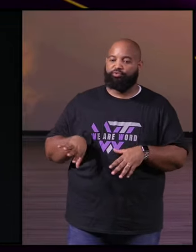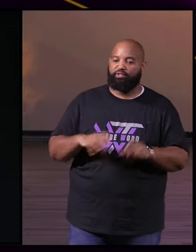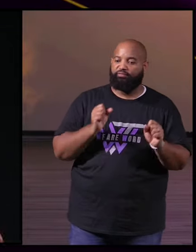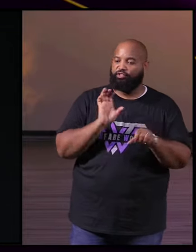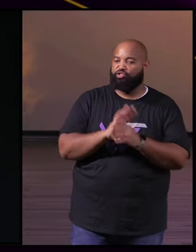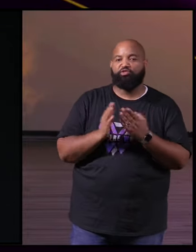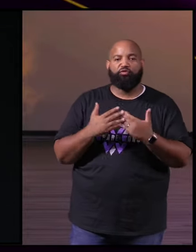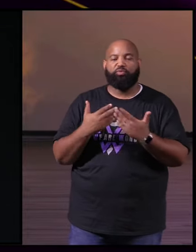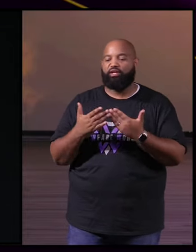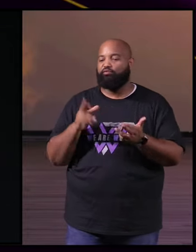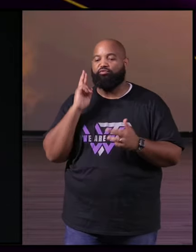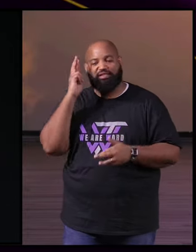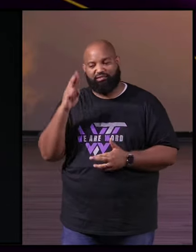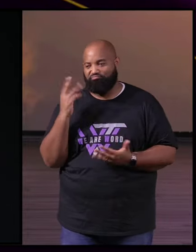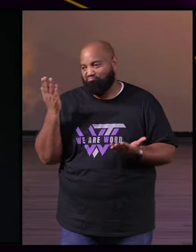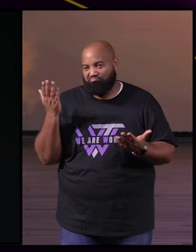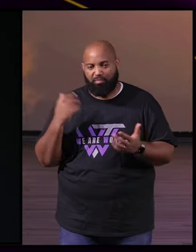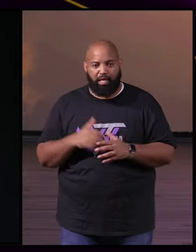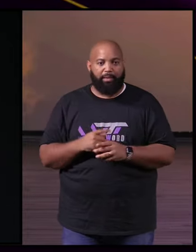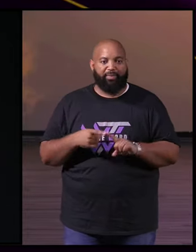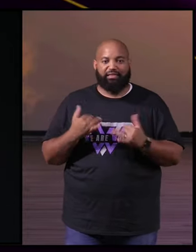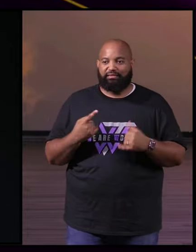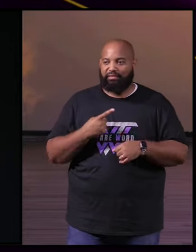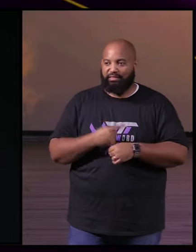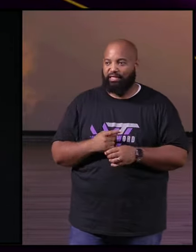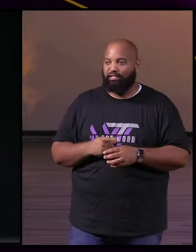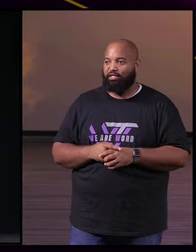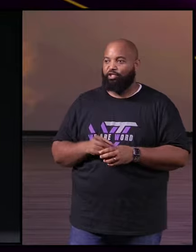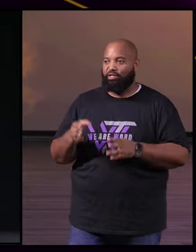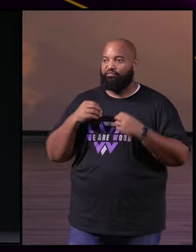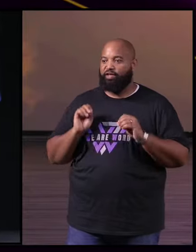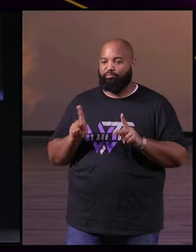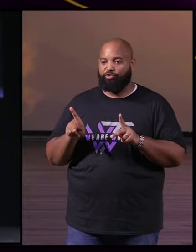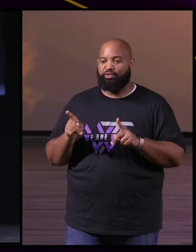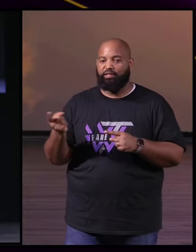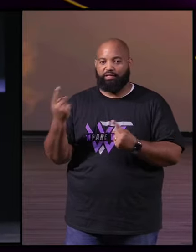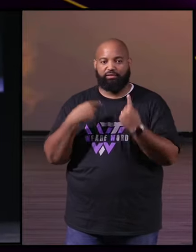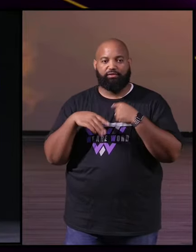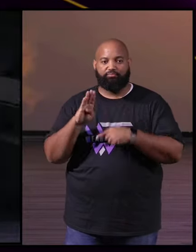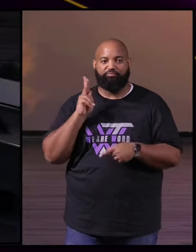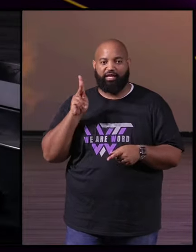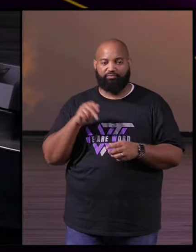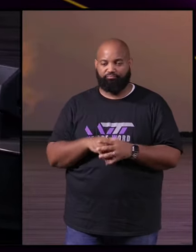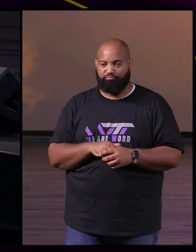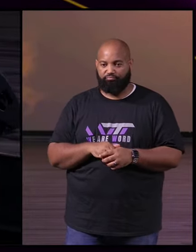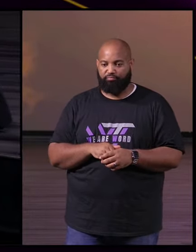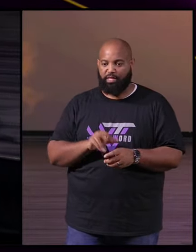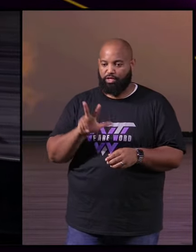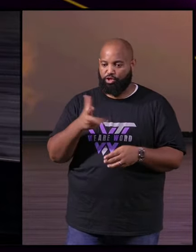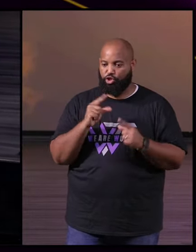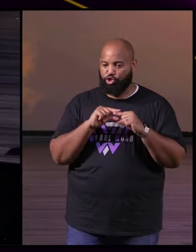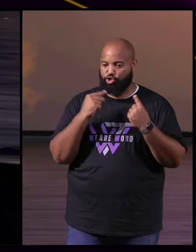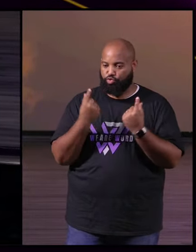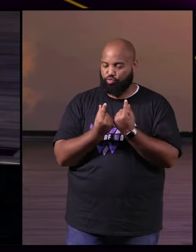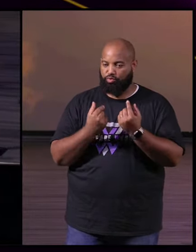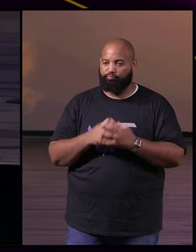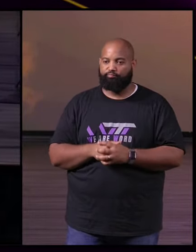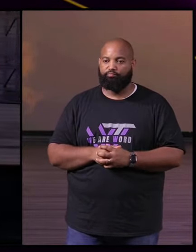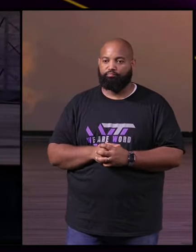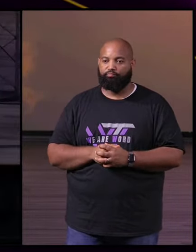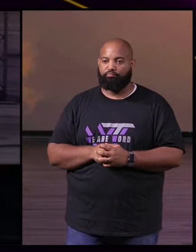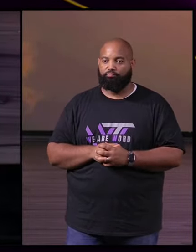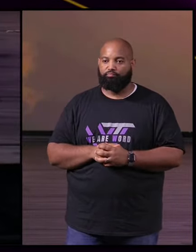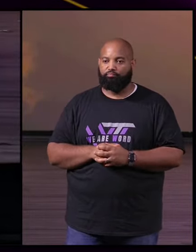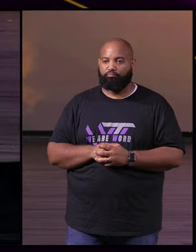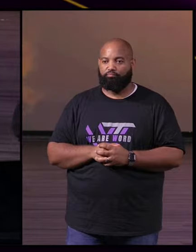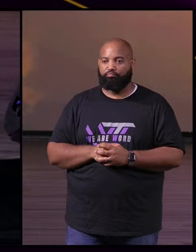church for whatever reason. And today, in a moment, I want you to come back to church. Third group of people I'm talking to are